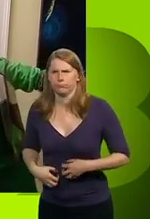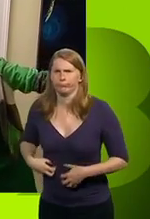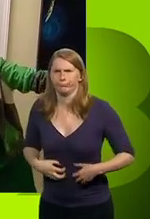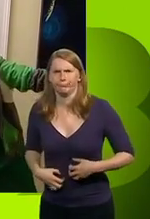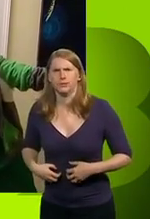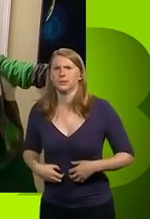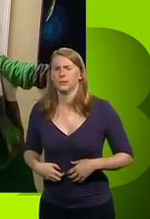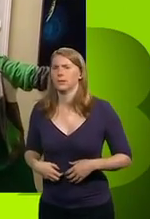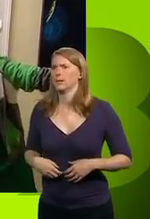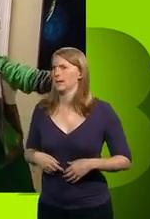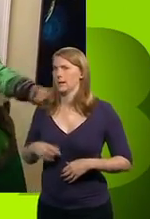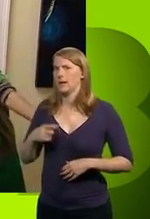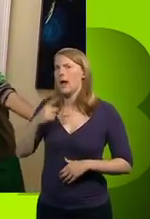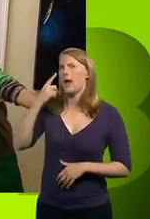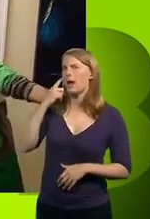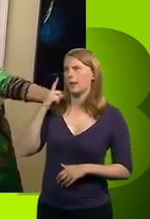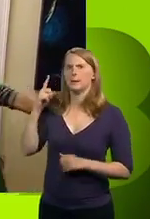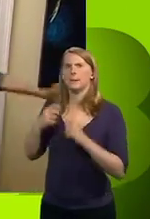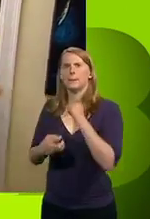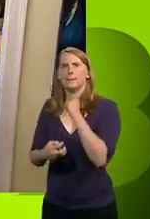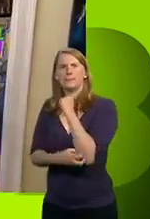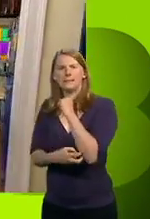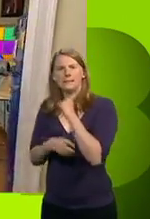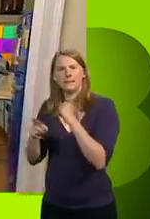Yeah, see if you can reach that packet of biscuits over there.